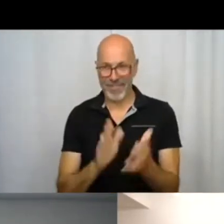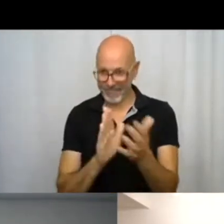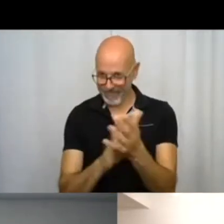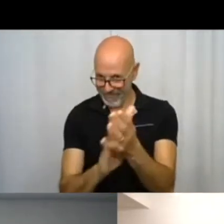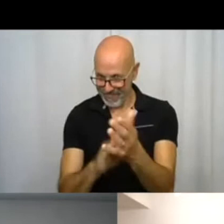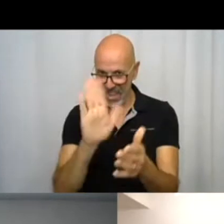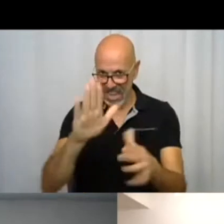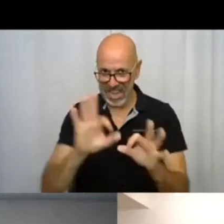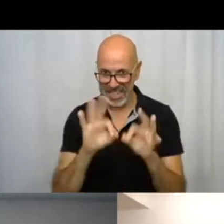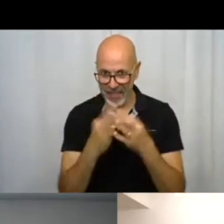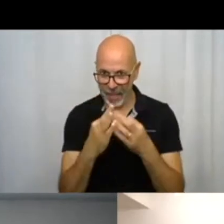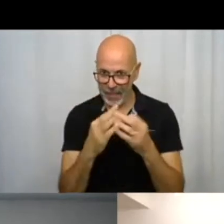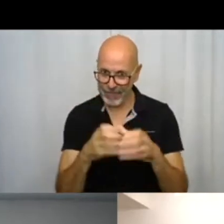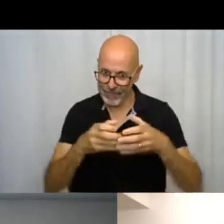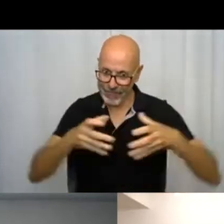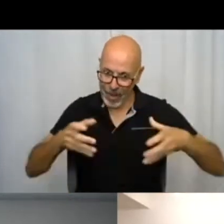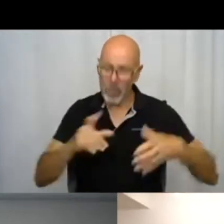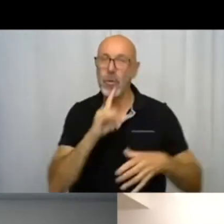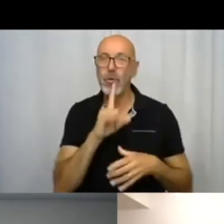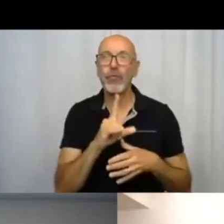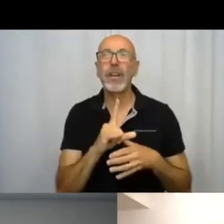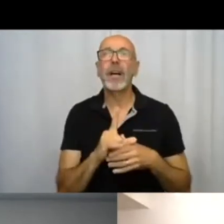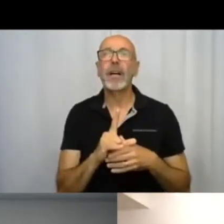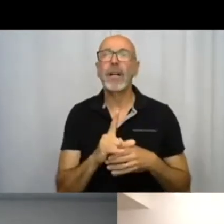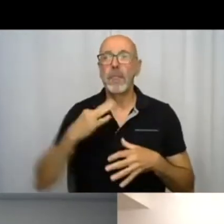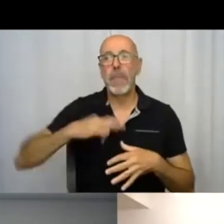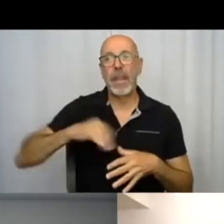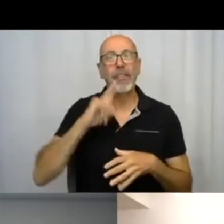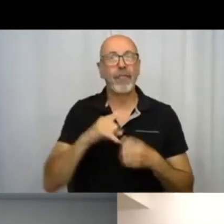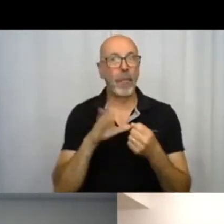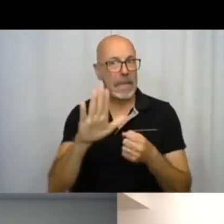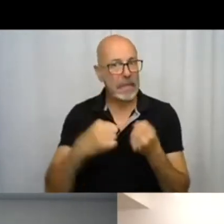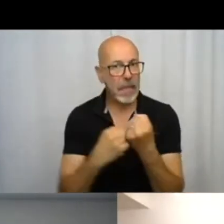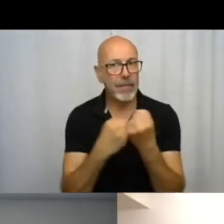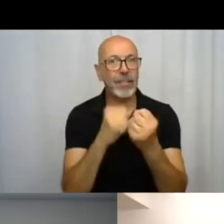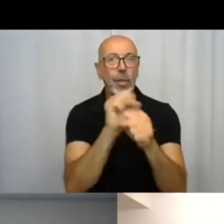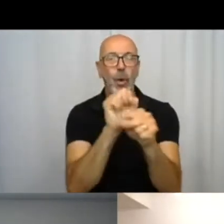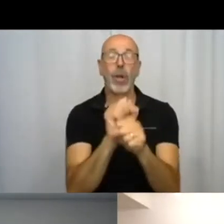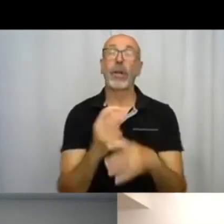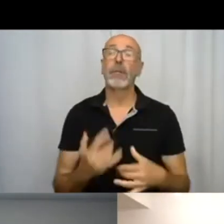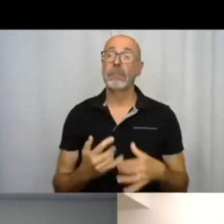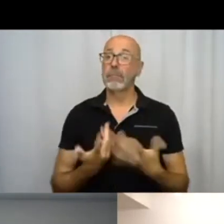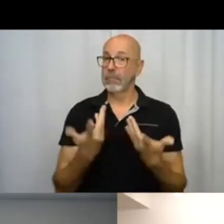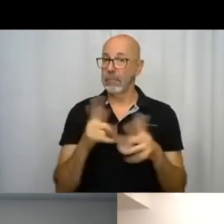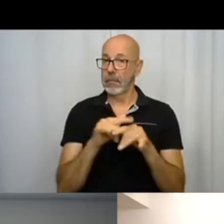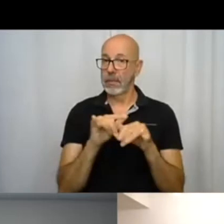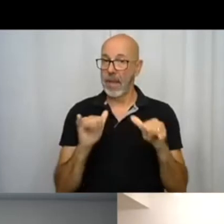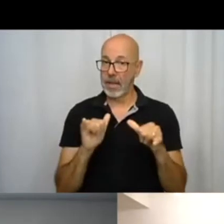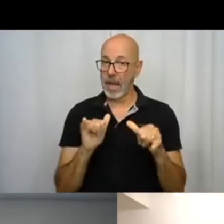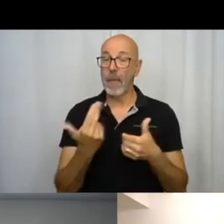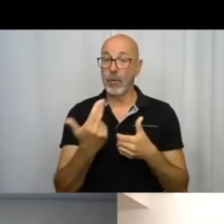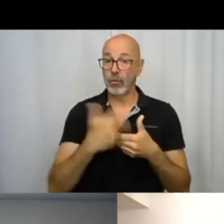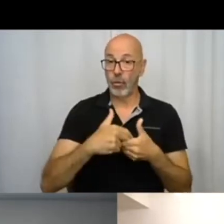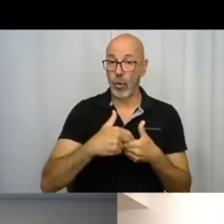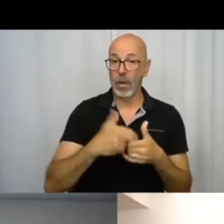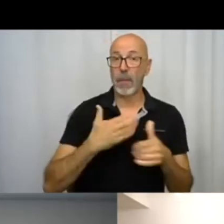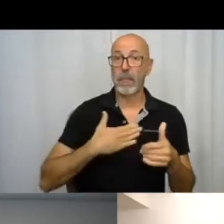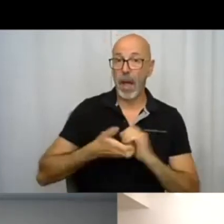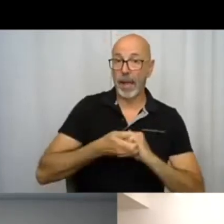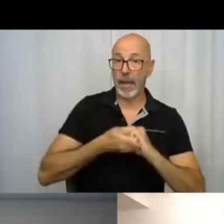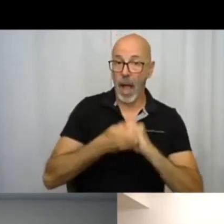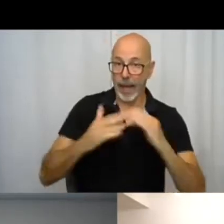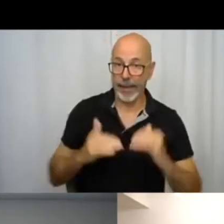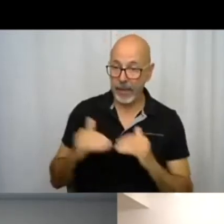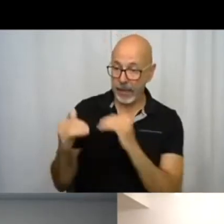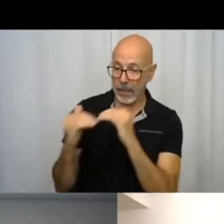there who are directly benefiting from the advocacy work that he is doing. At the same time, I am joined by my colleague, Alex Benowith